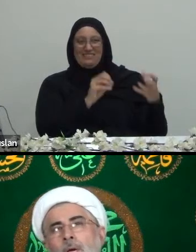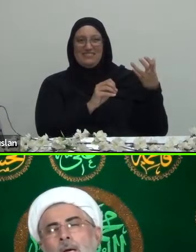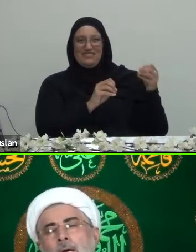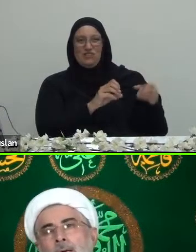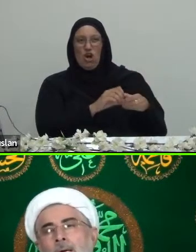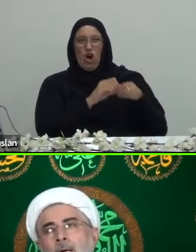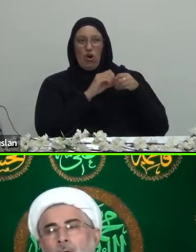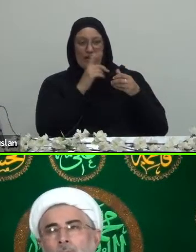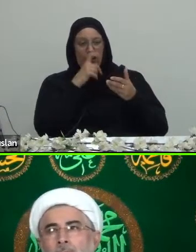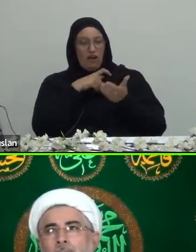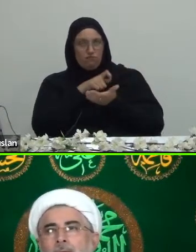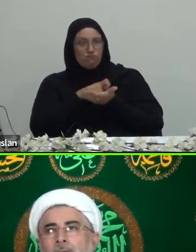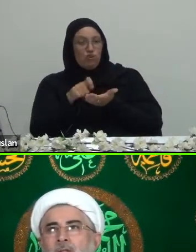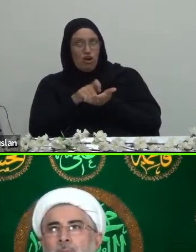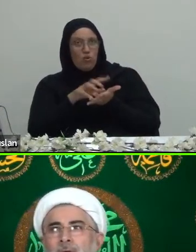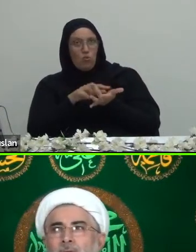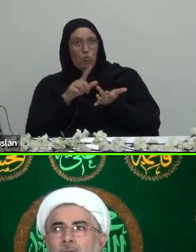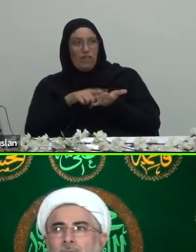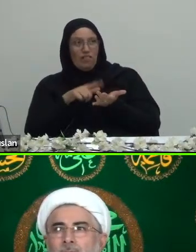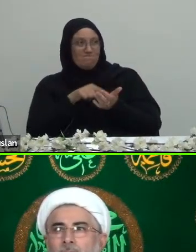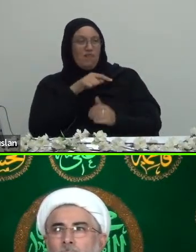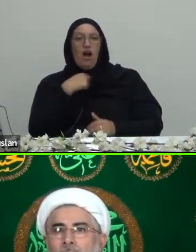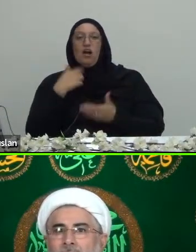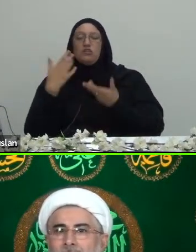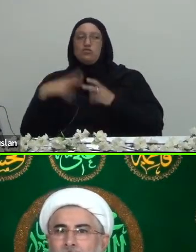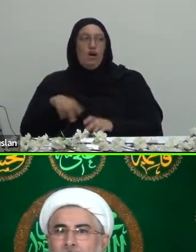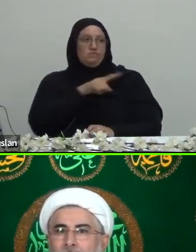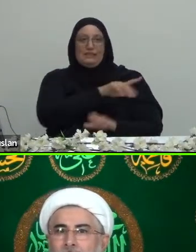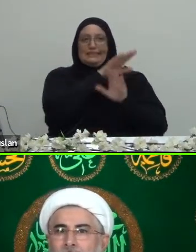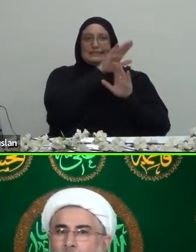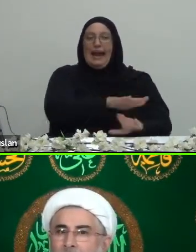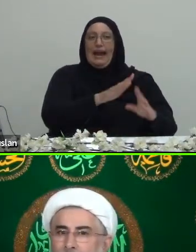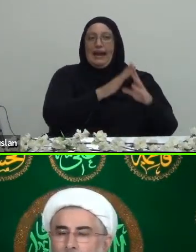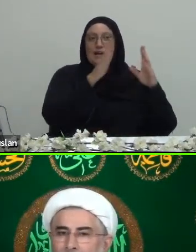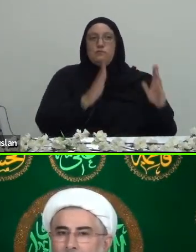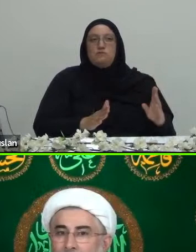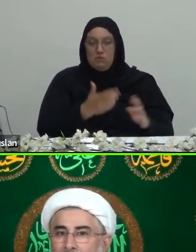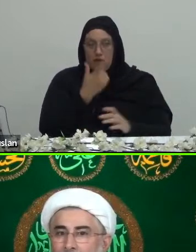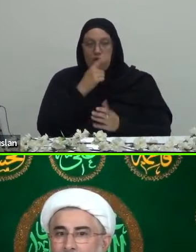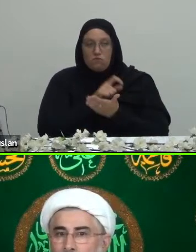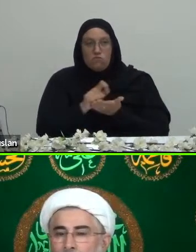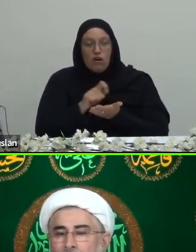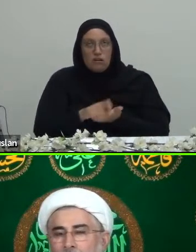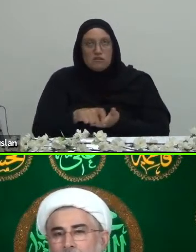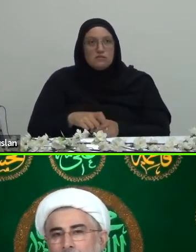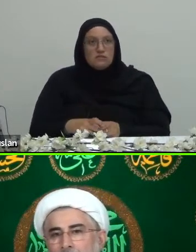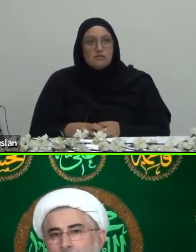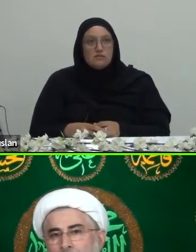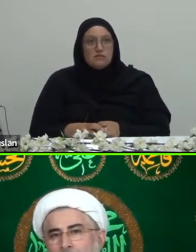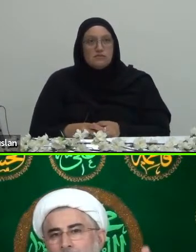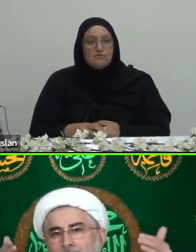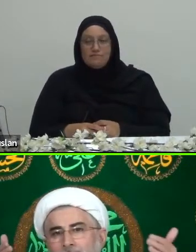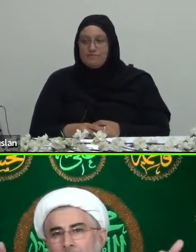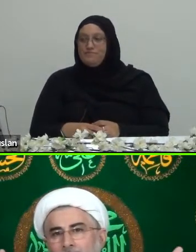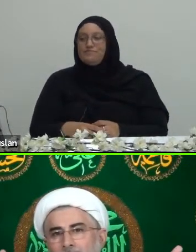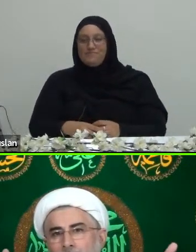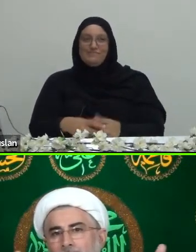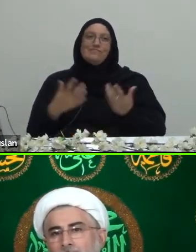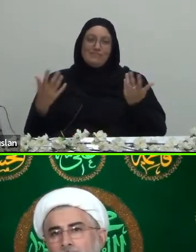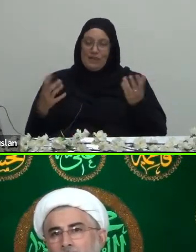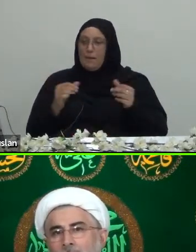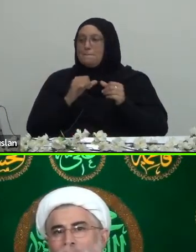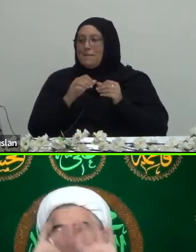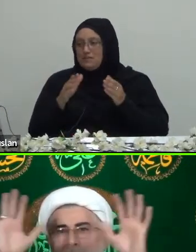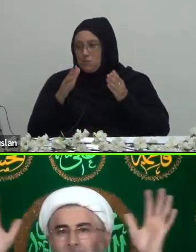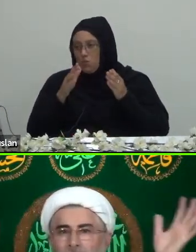right. Again, it depends on the way that they do it. The best way, the safest way is, the reason that I say it